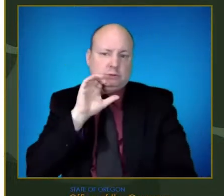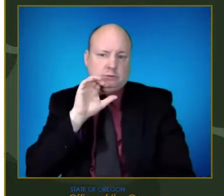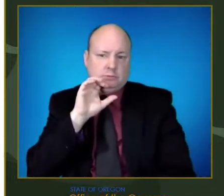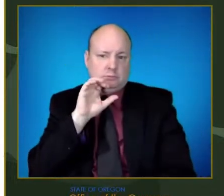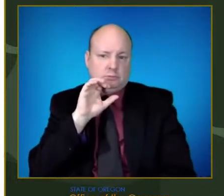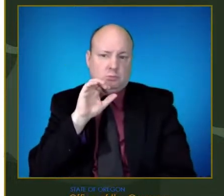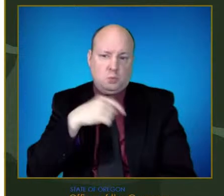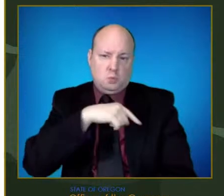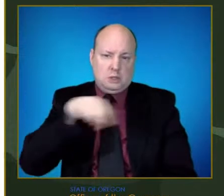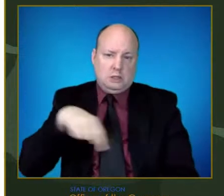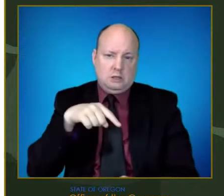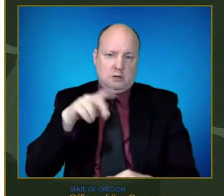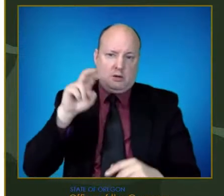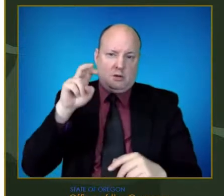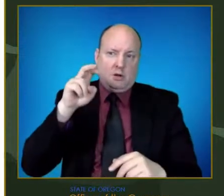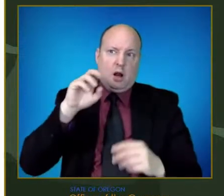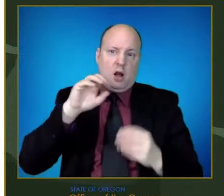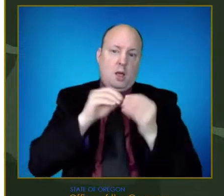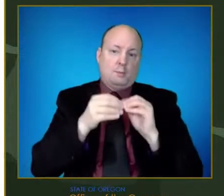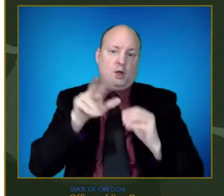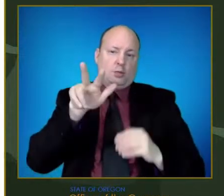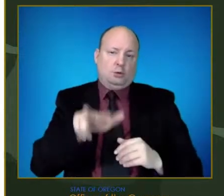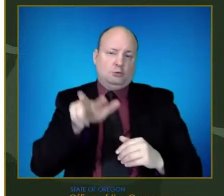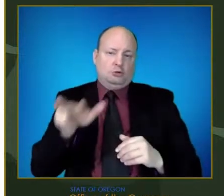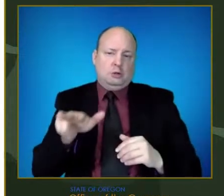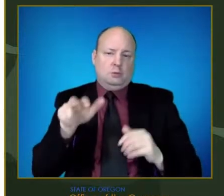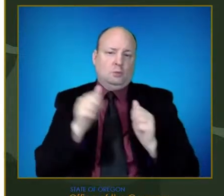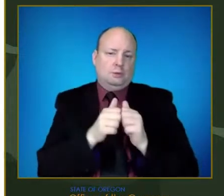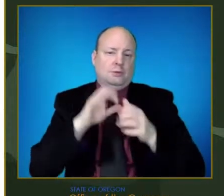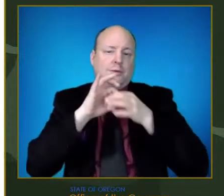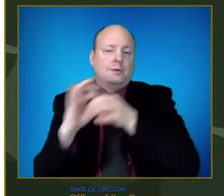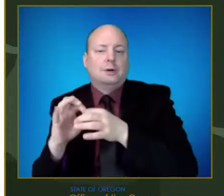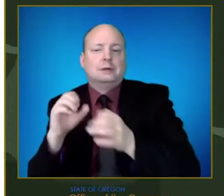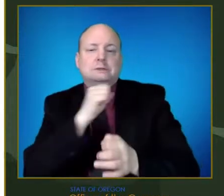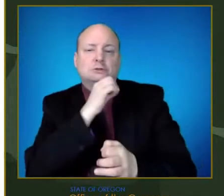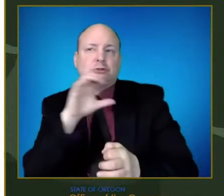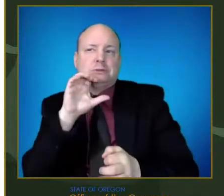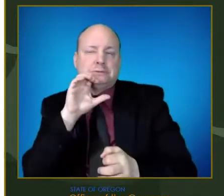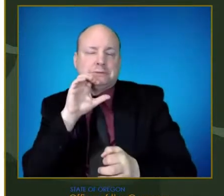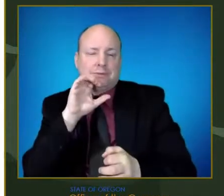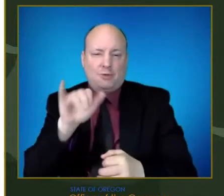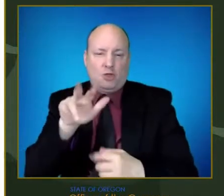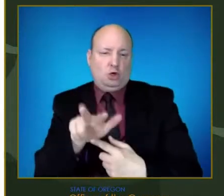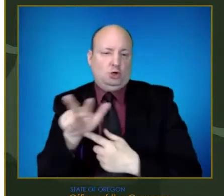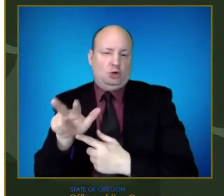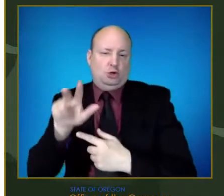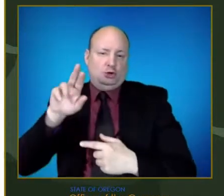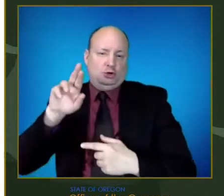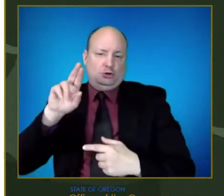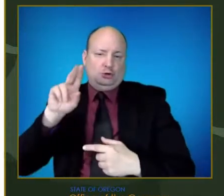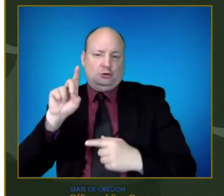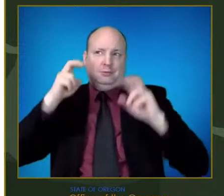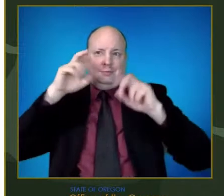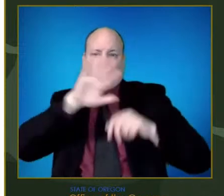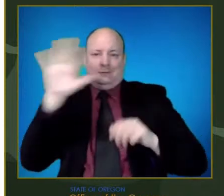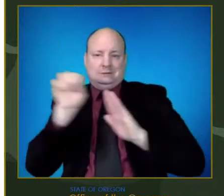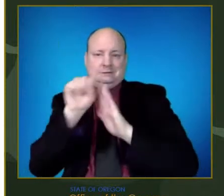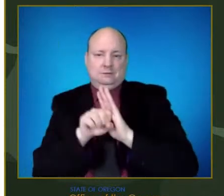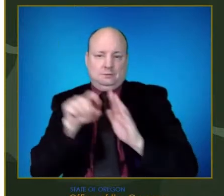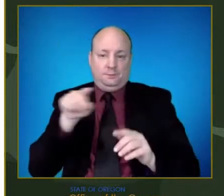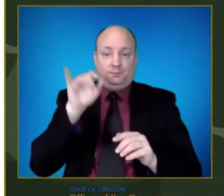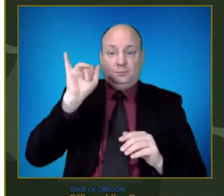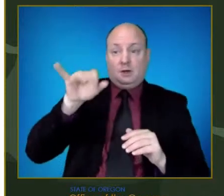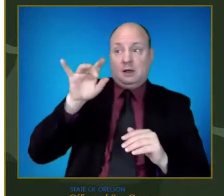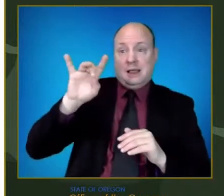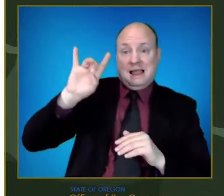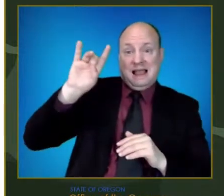vaccinated. By age group, that includes 72% of people 80 and above, 73% of people between